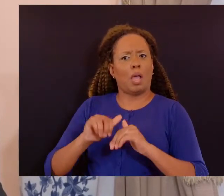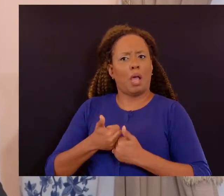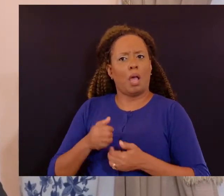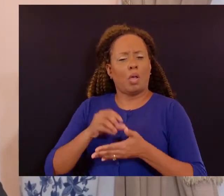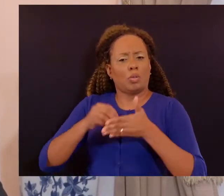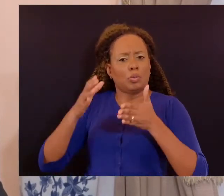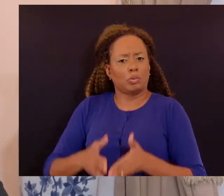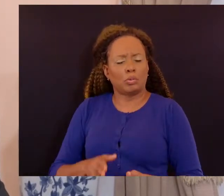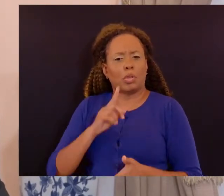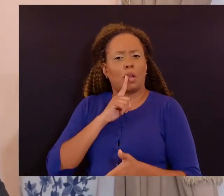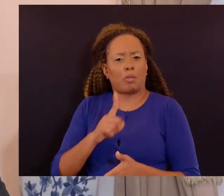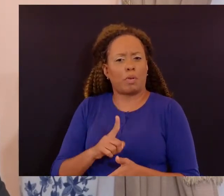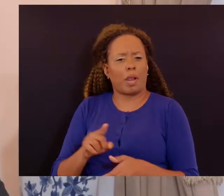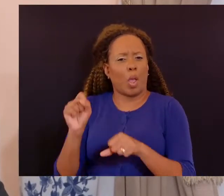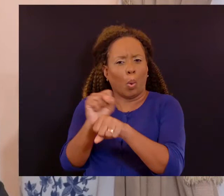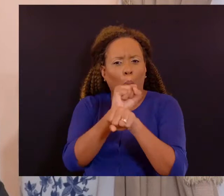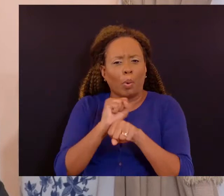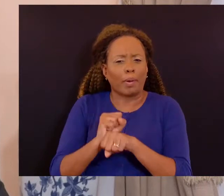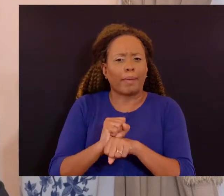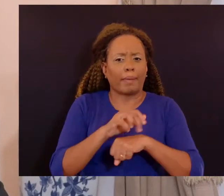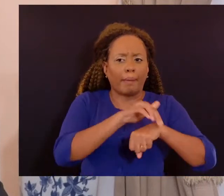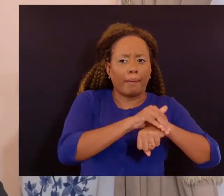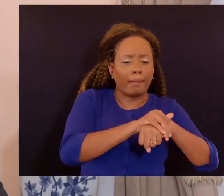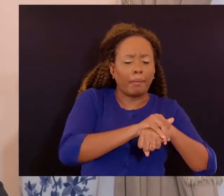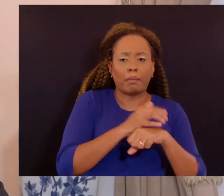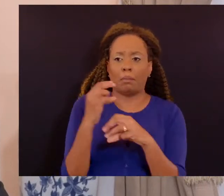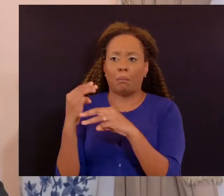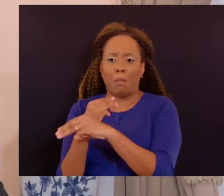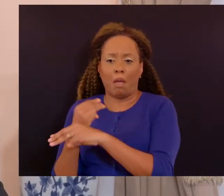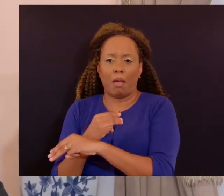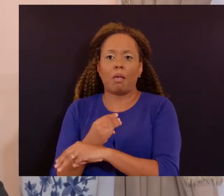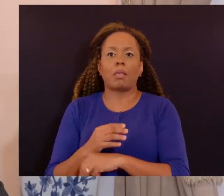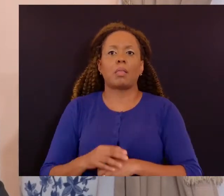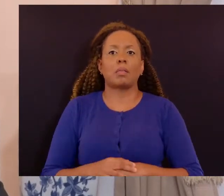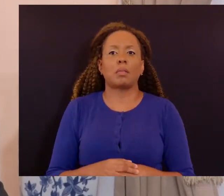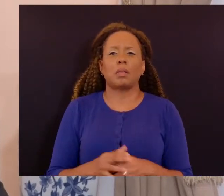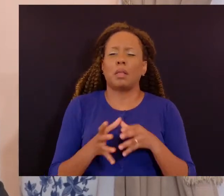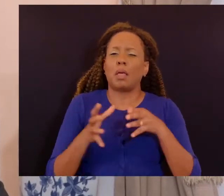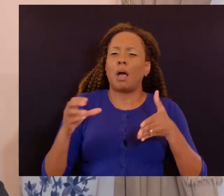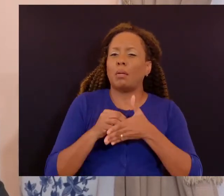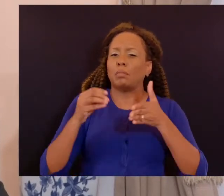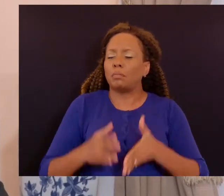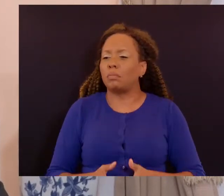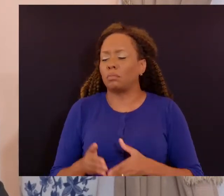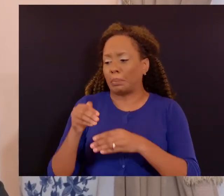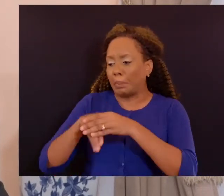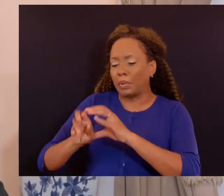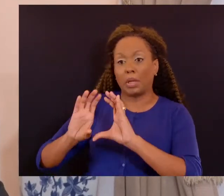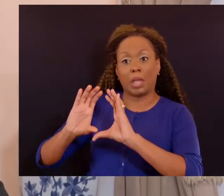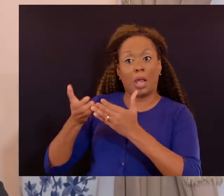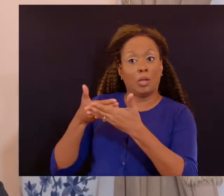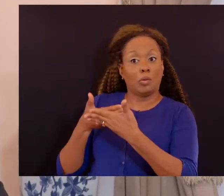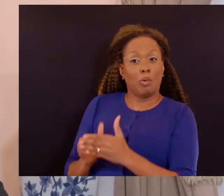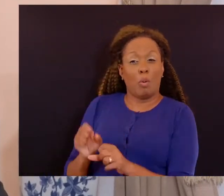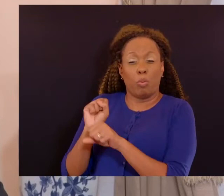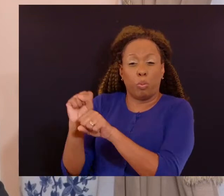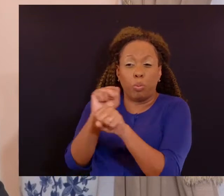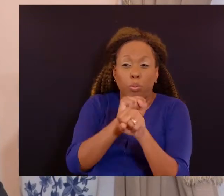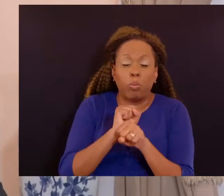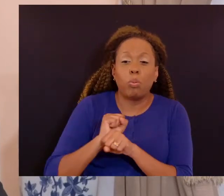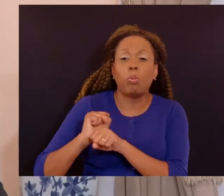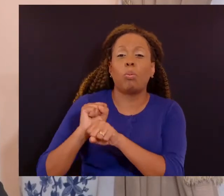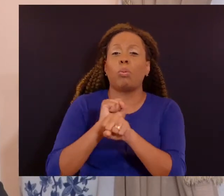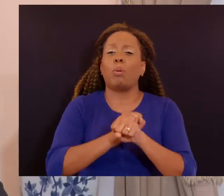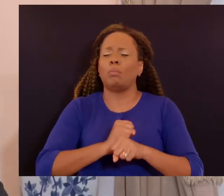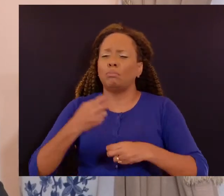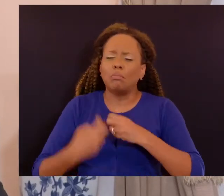to school. Now, the reality is that many of our students have been working extremely hard since they returned to face-to-face. Many of our teachers have